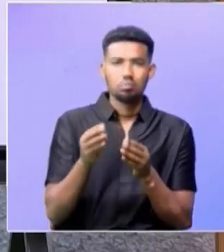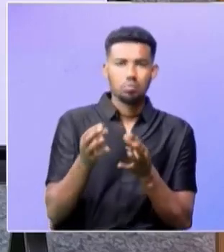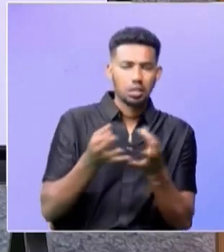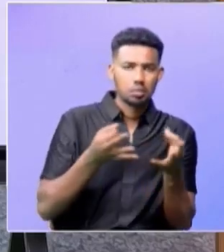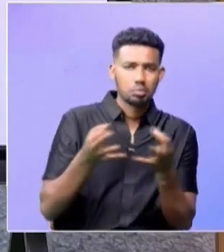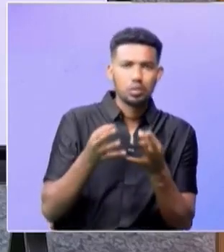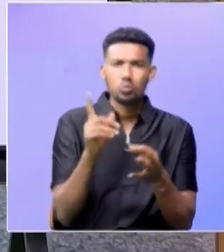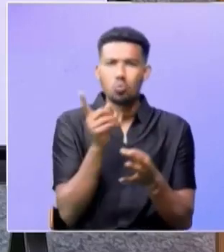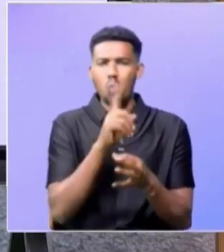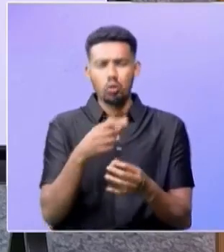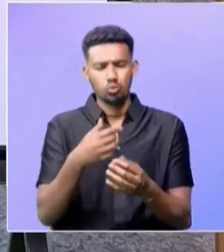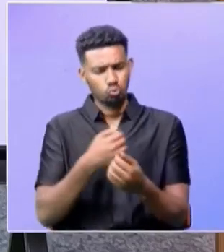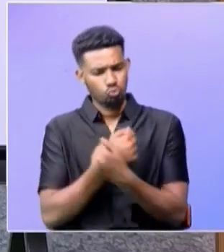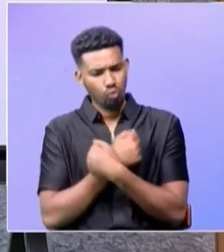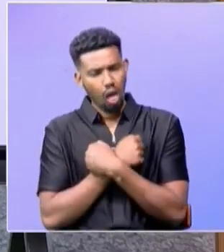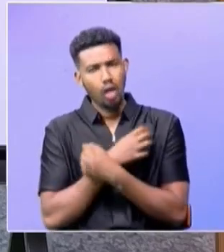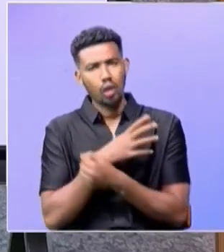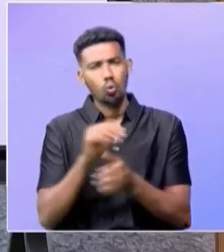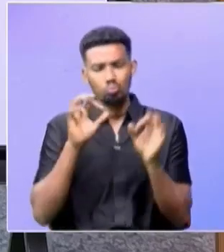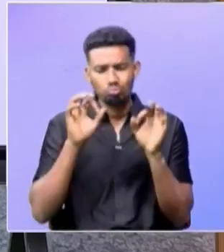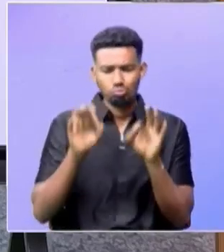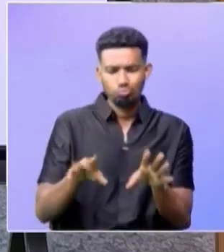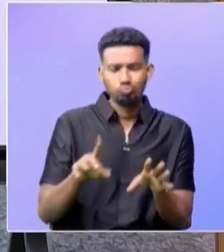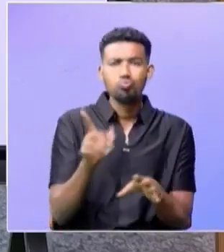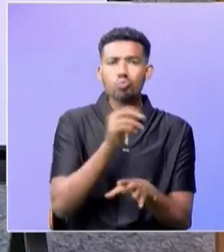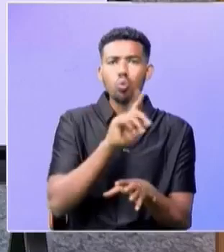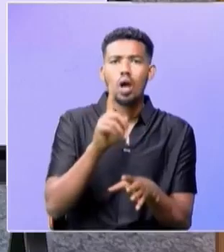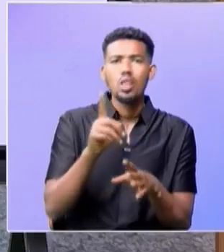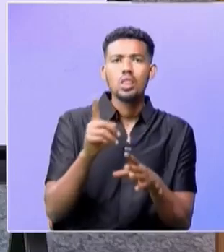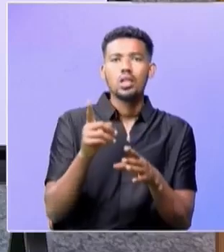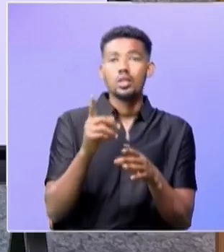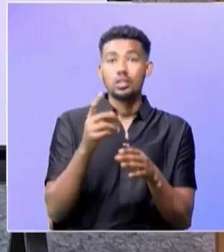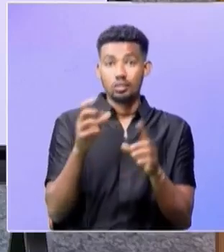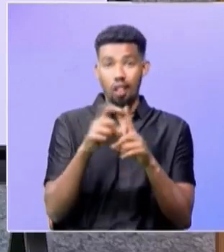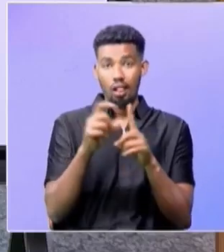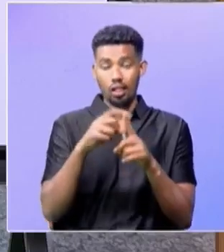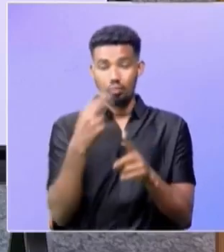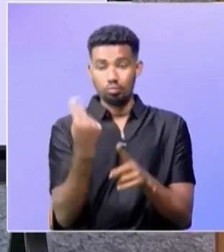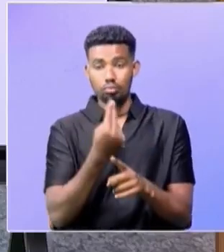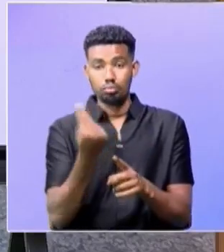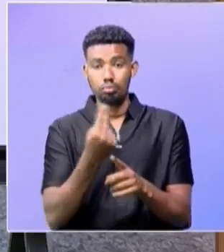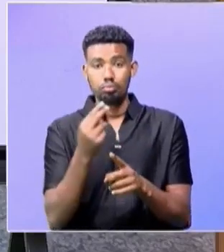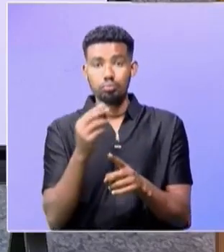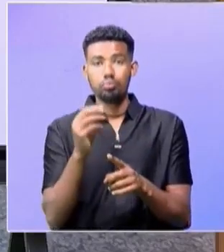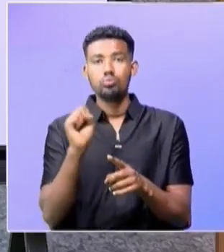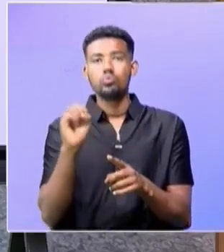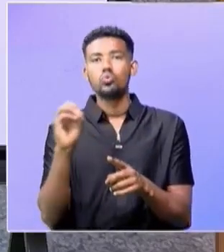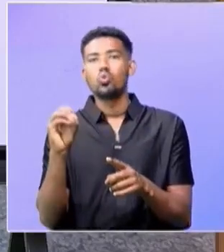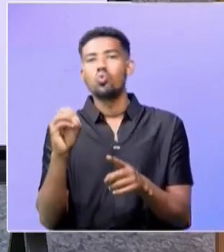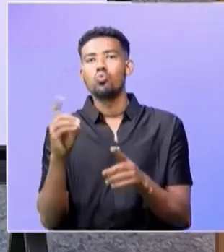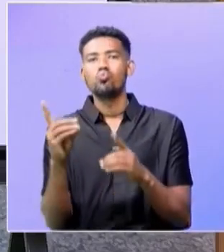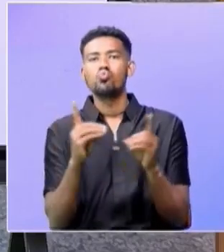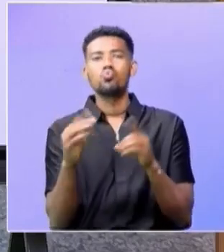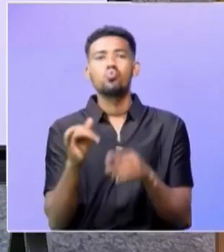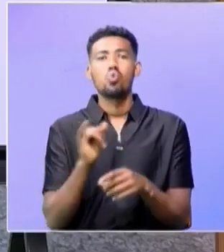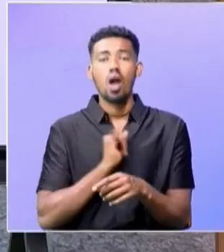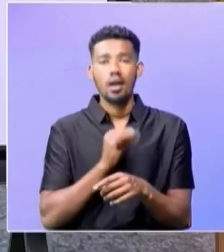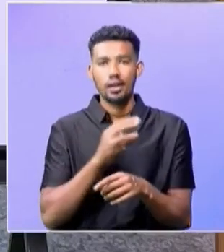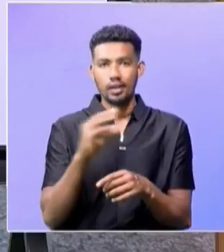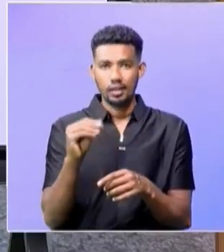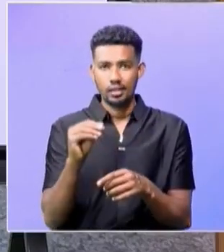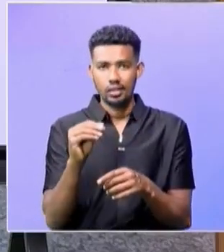expressing what you don't like and like by using so do I. Let us start. Don't forget, try to use